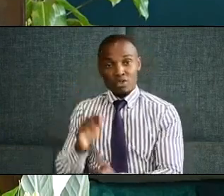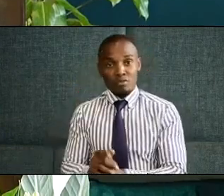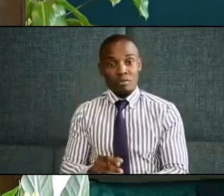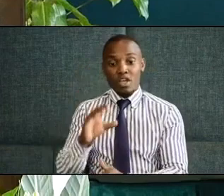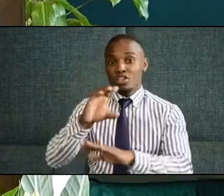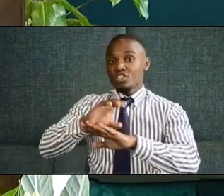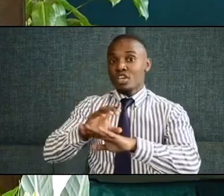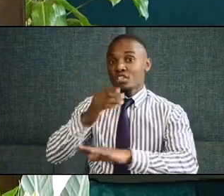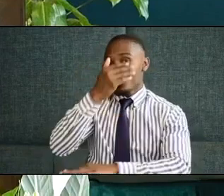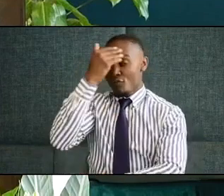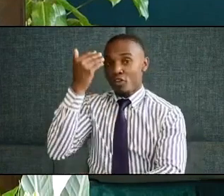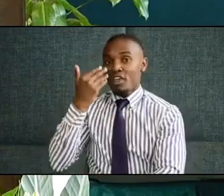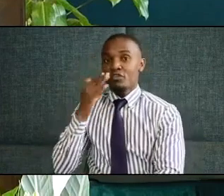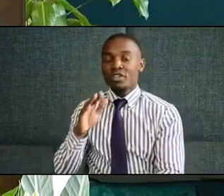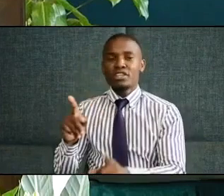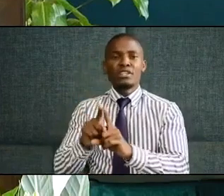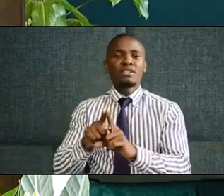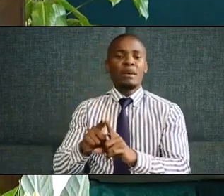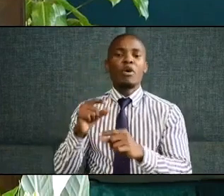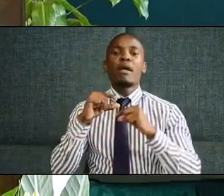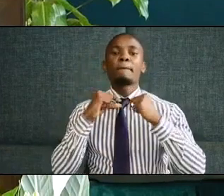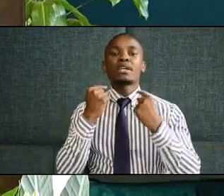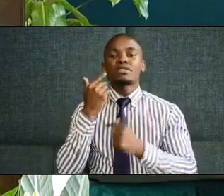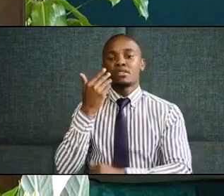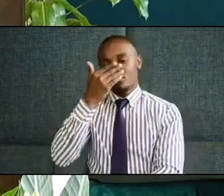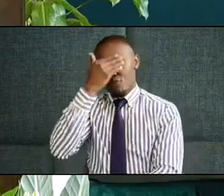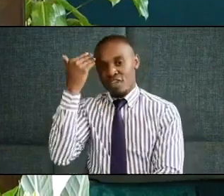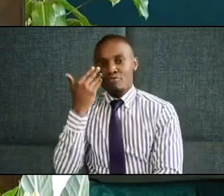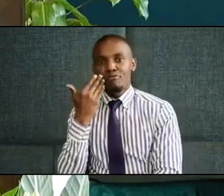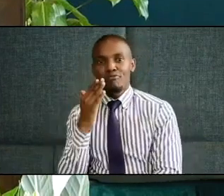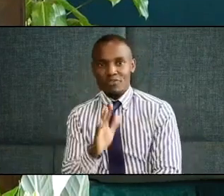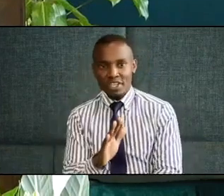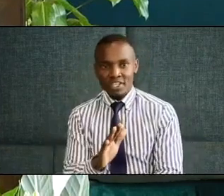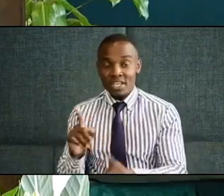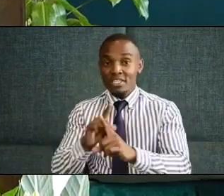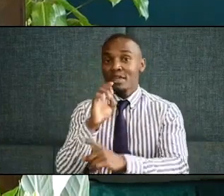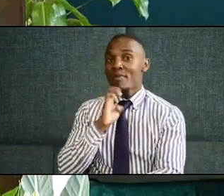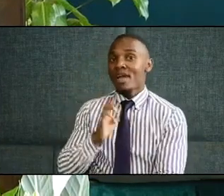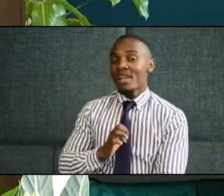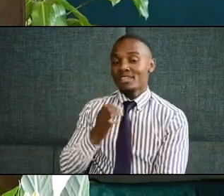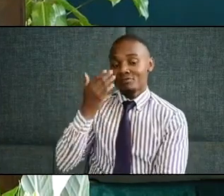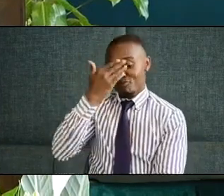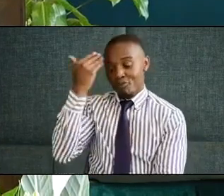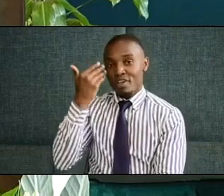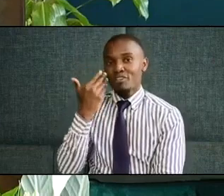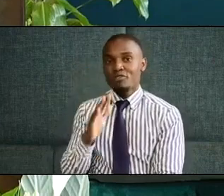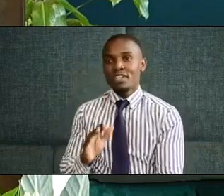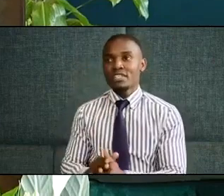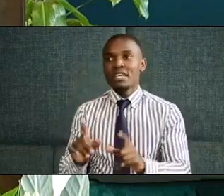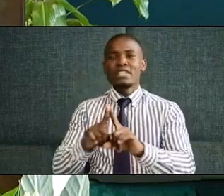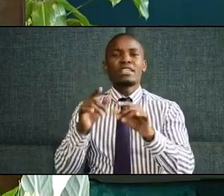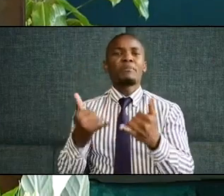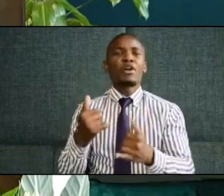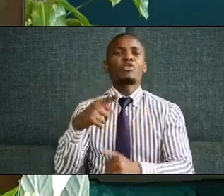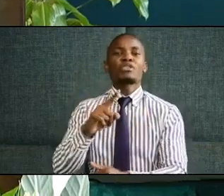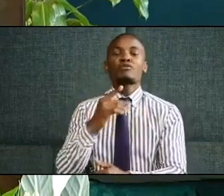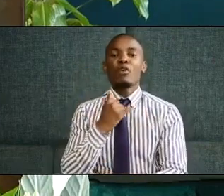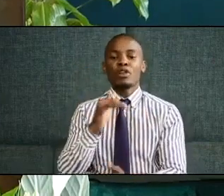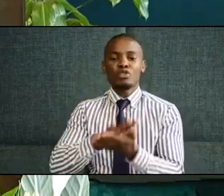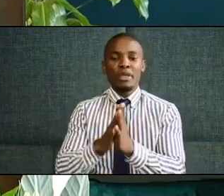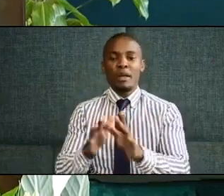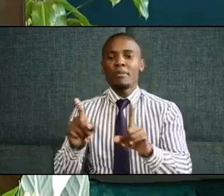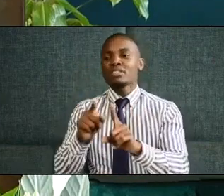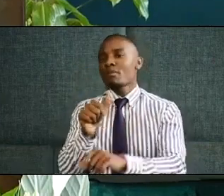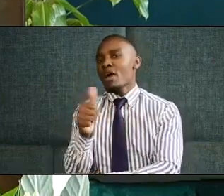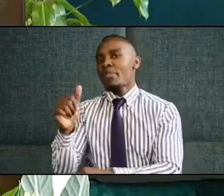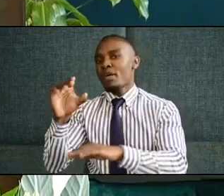church has forgotten. The pastors have forgotten. The elders have forgotten. Now we want to be like one of the churches in